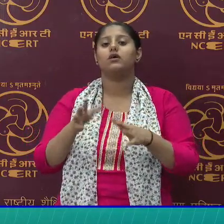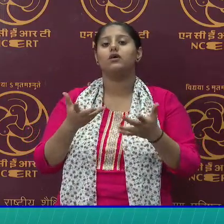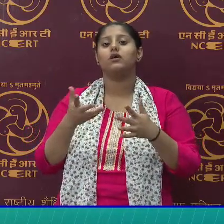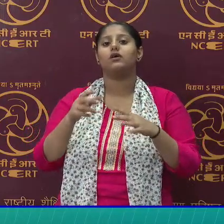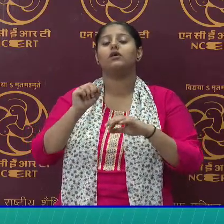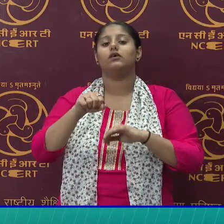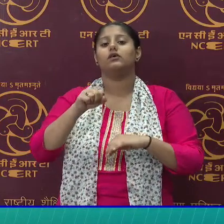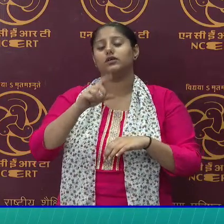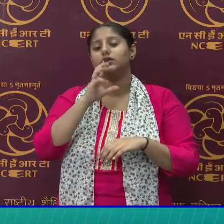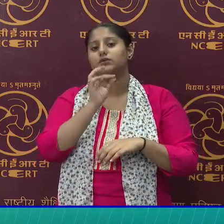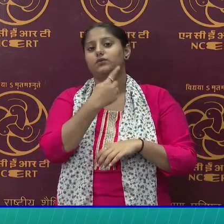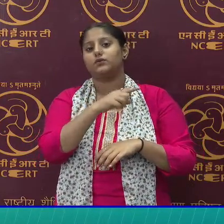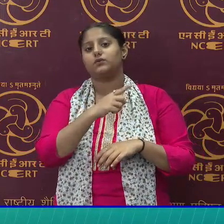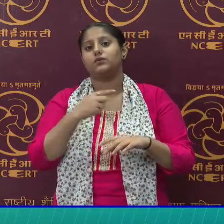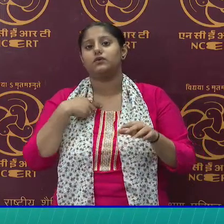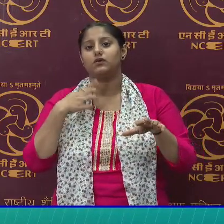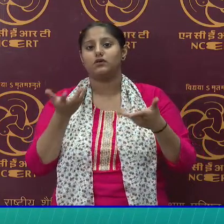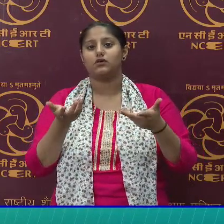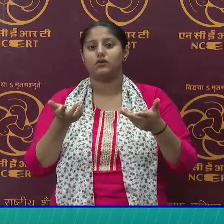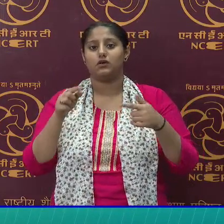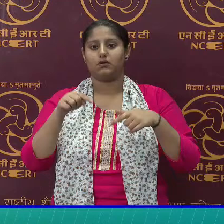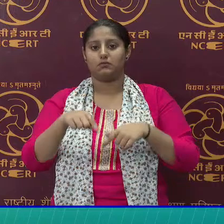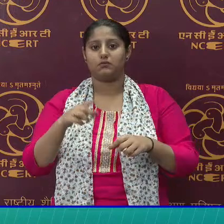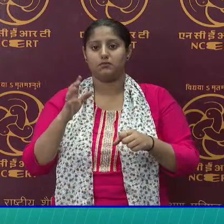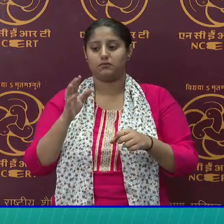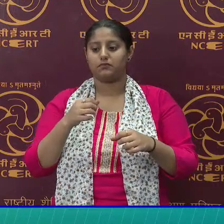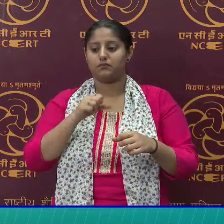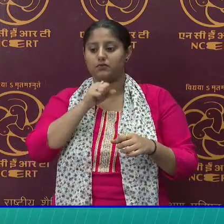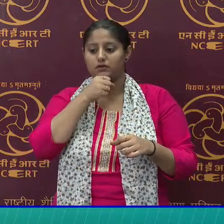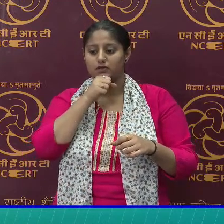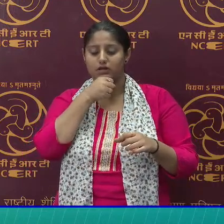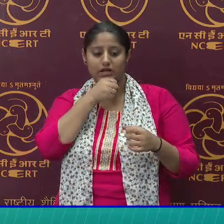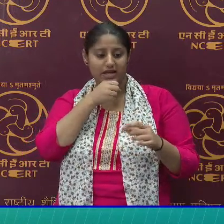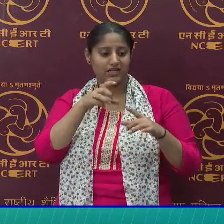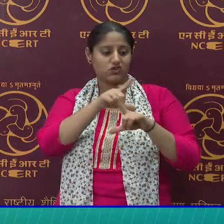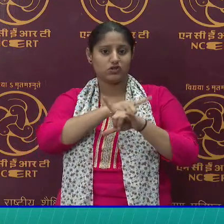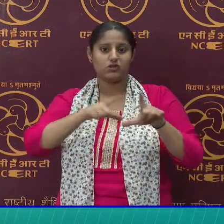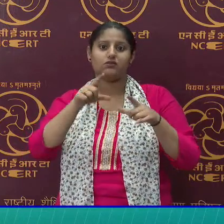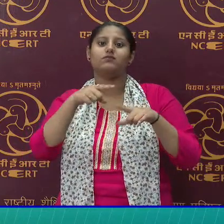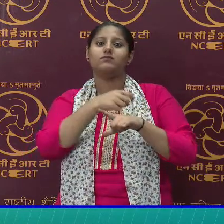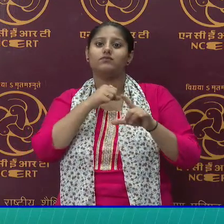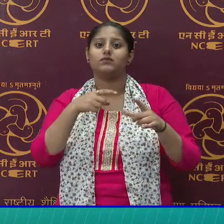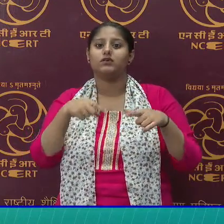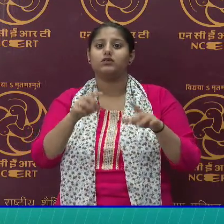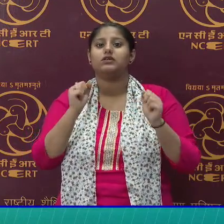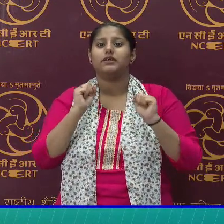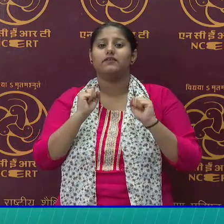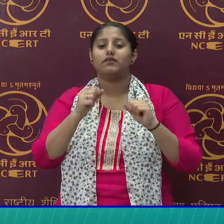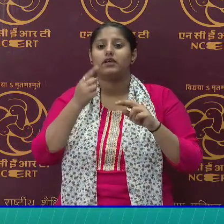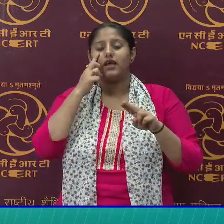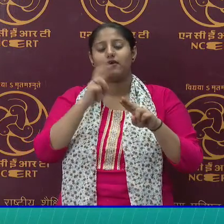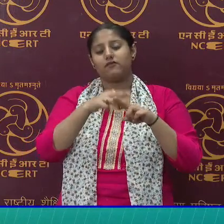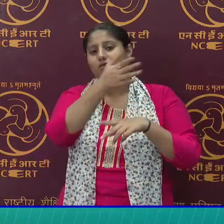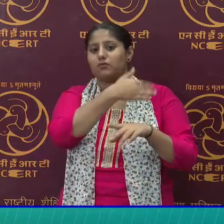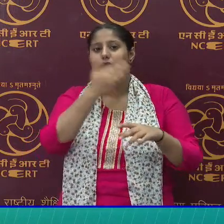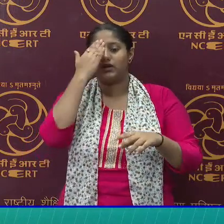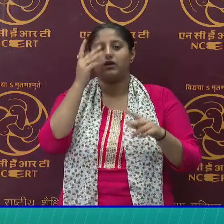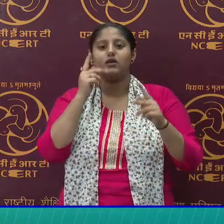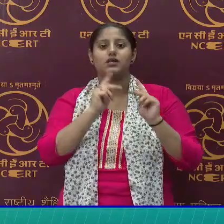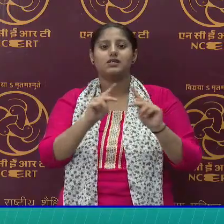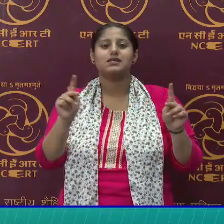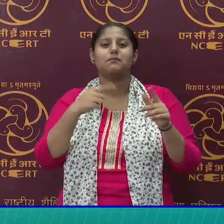Yes, and we try to put it in age appropriate language. Right. It's quite difficult to write simple language, as you very well know, being